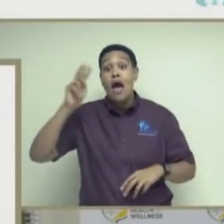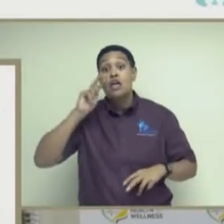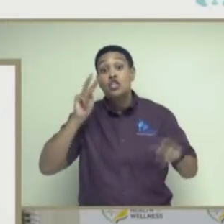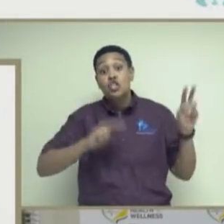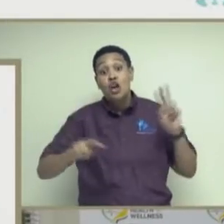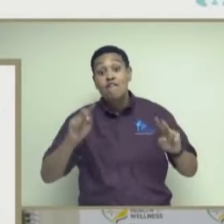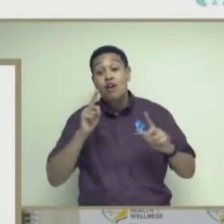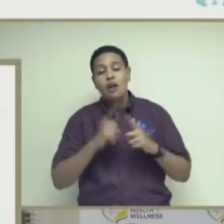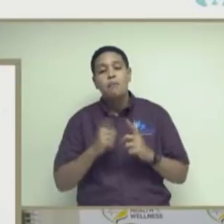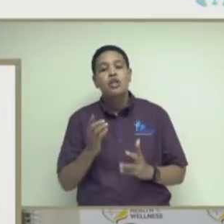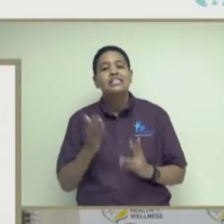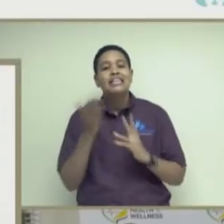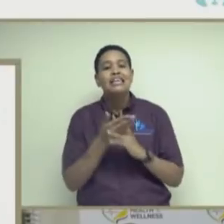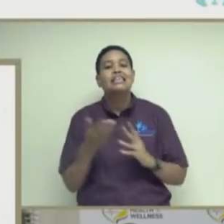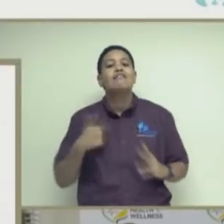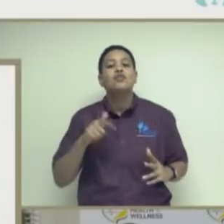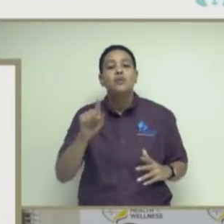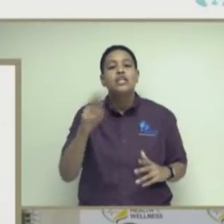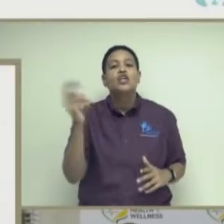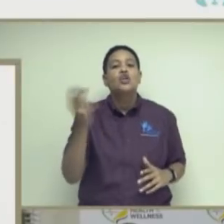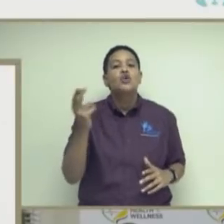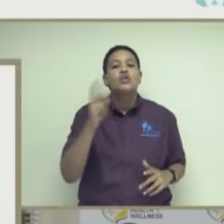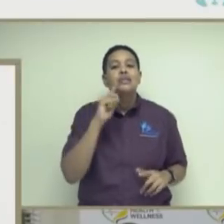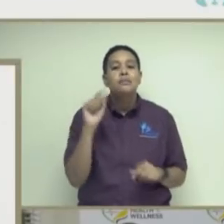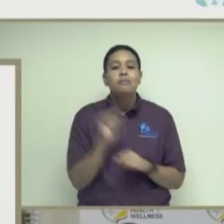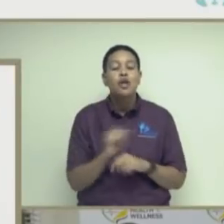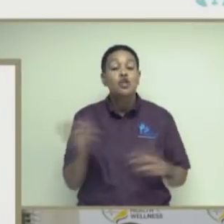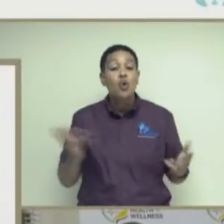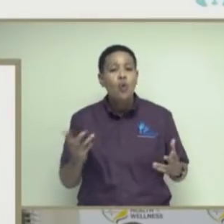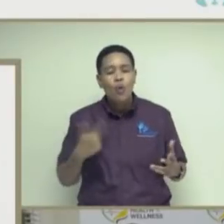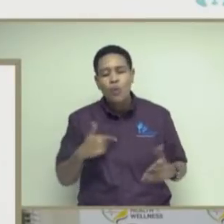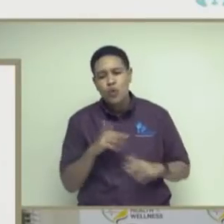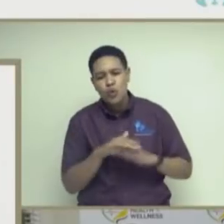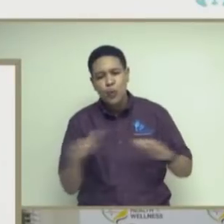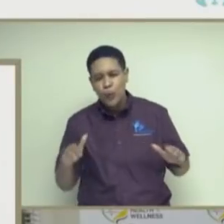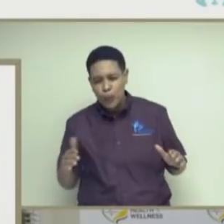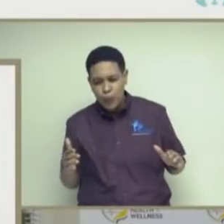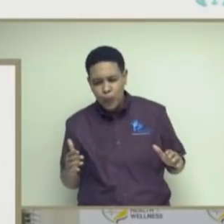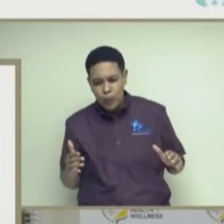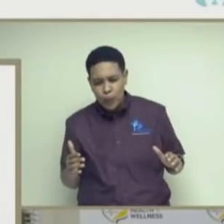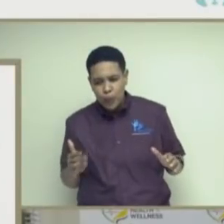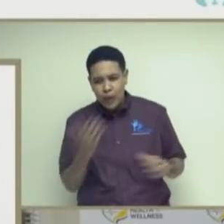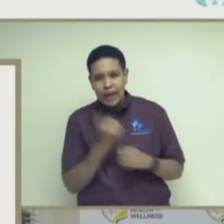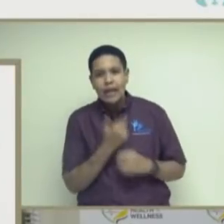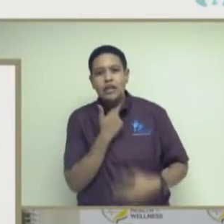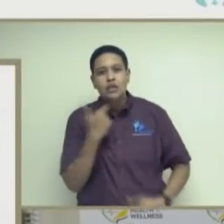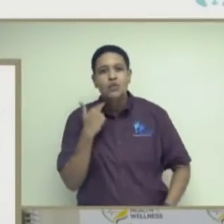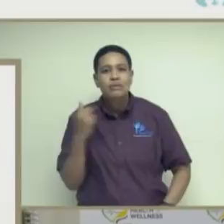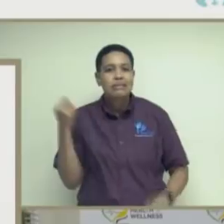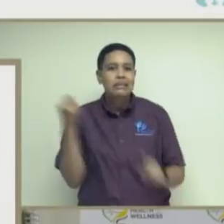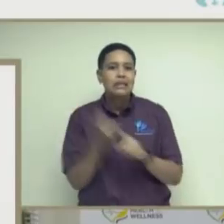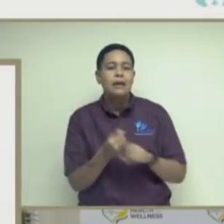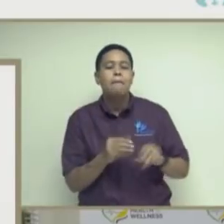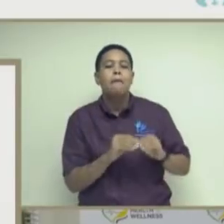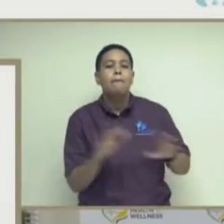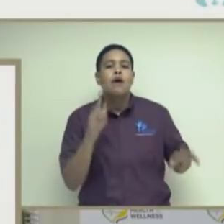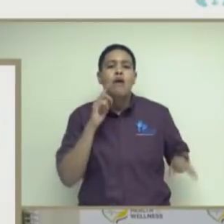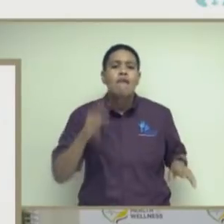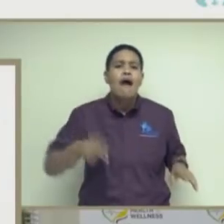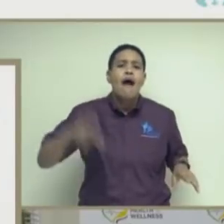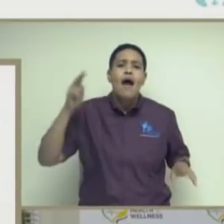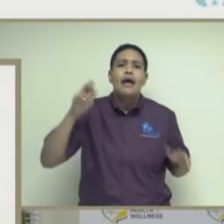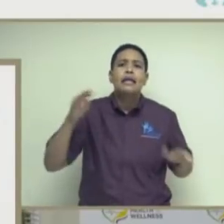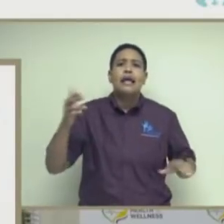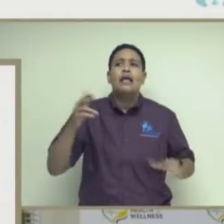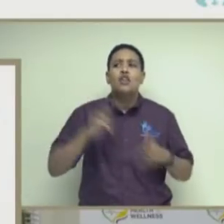that we need to utilize to ensure that we do not get the risk impact of a heightened death